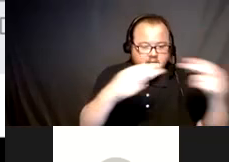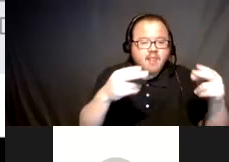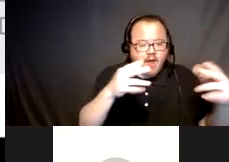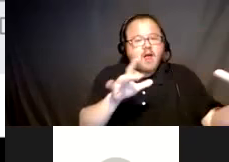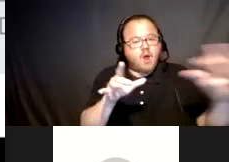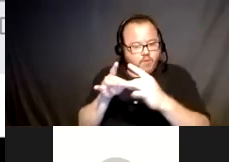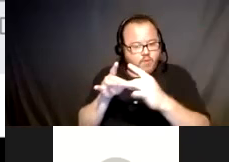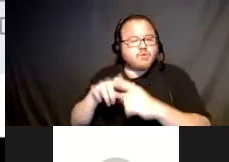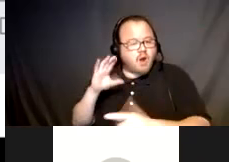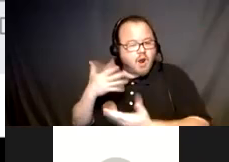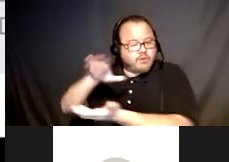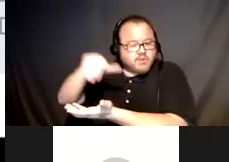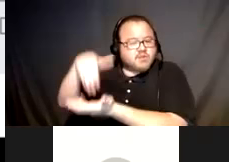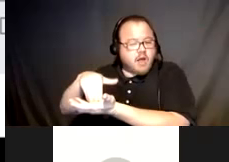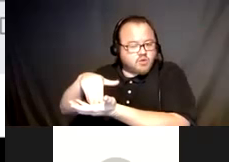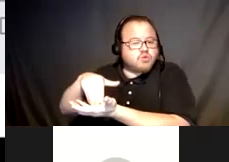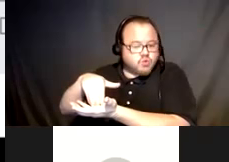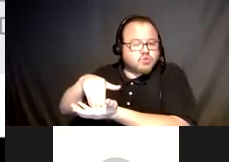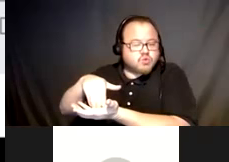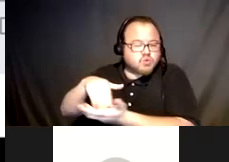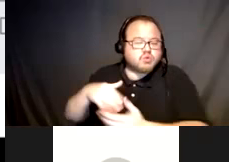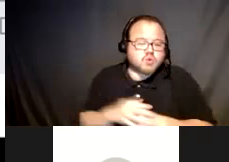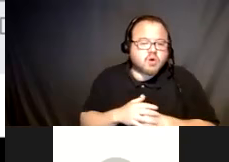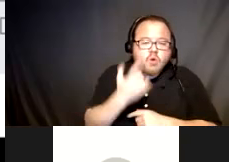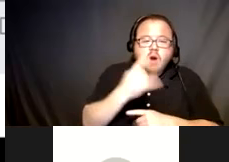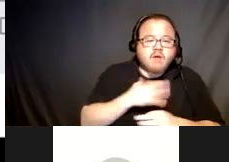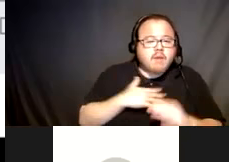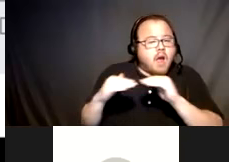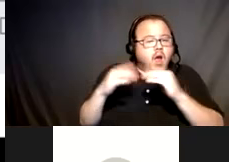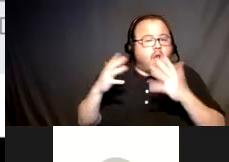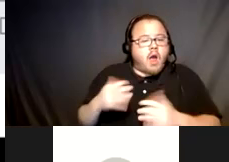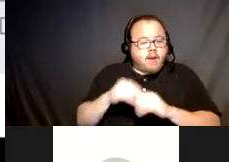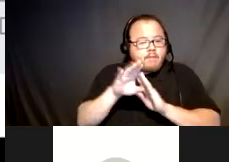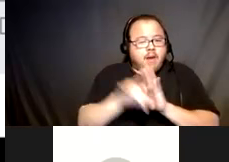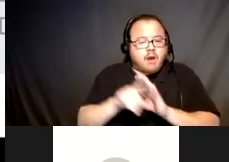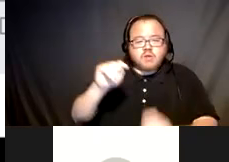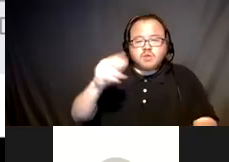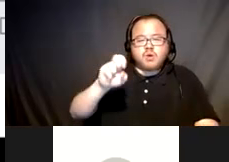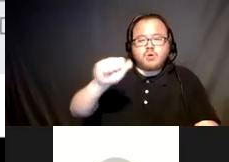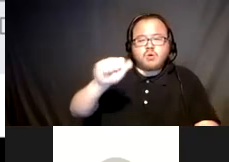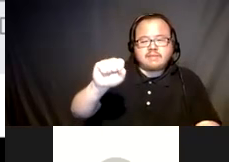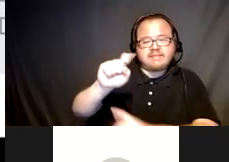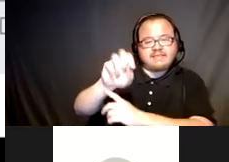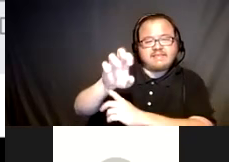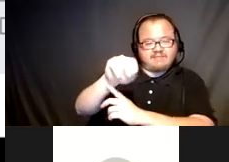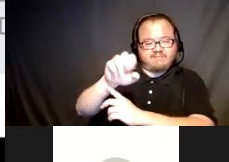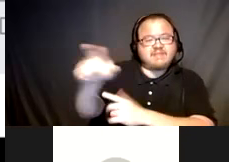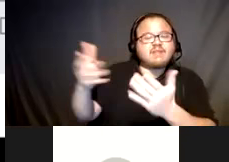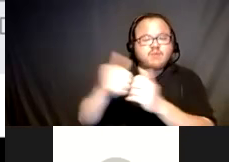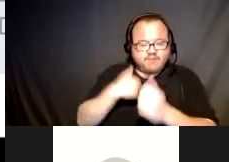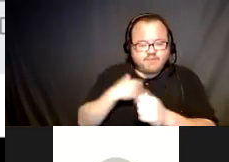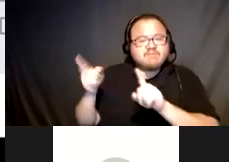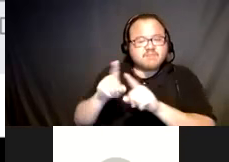wellness center, and I have one of my colleagues in the background, Teresa Stevens, with me today, and she's going to put the